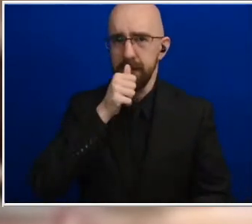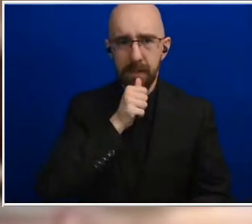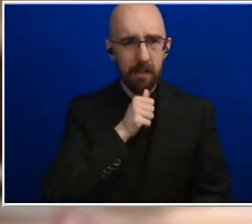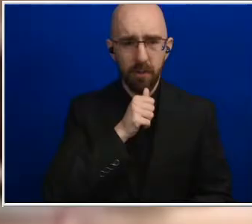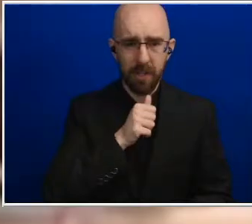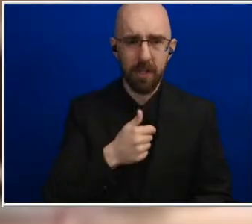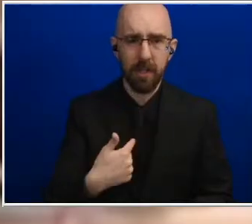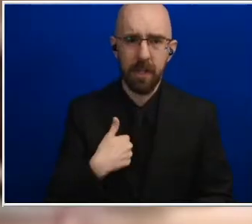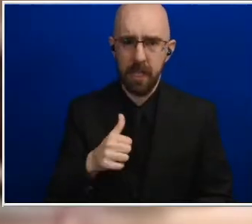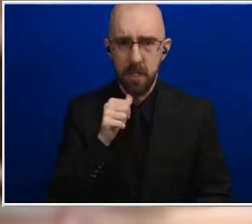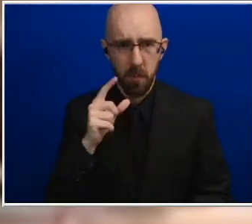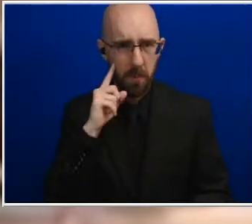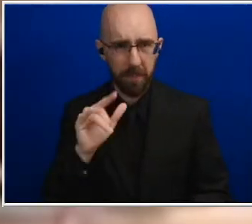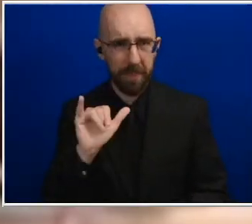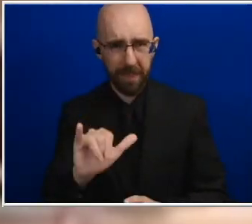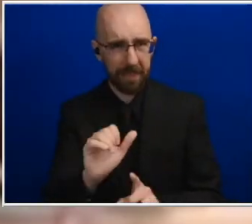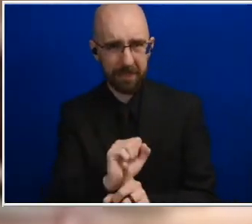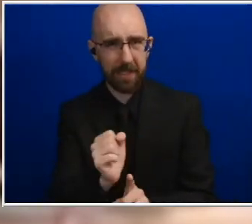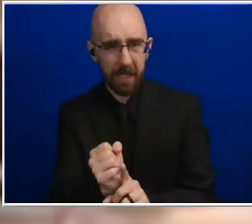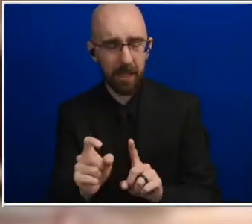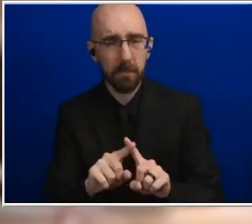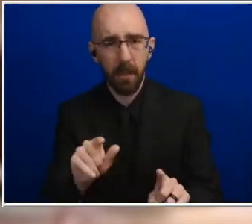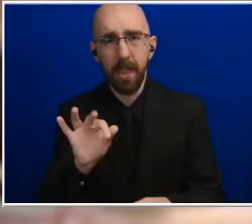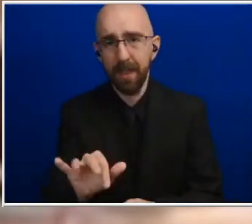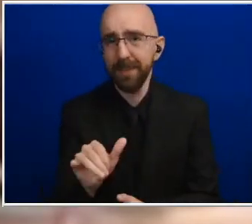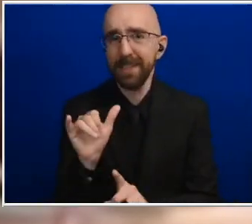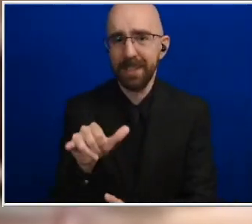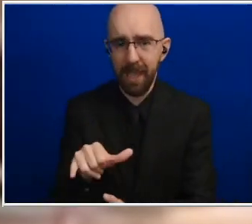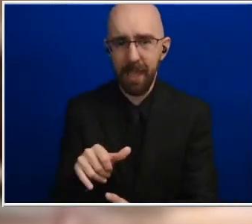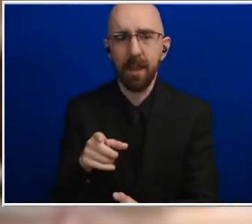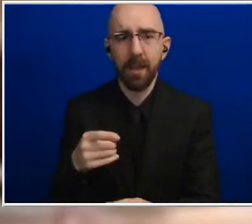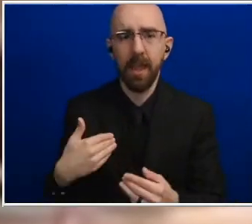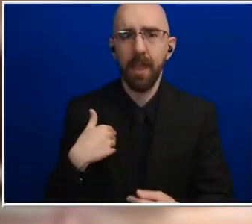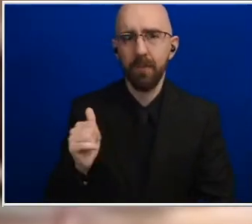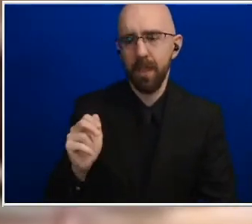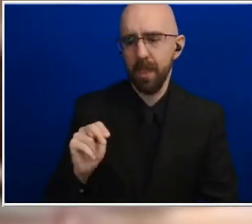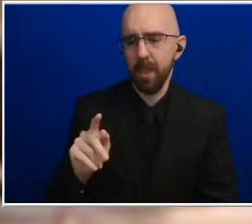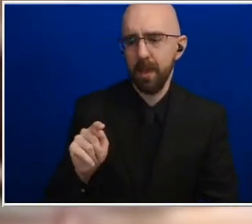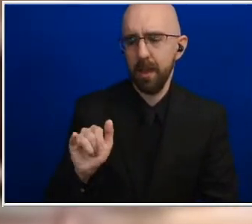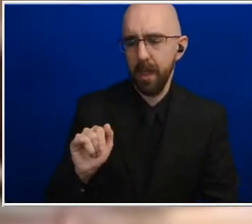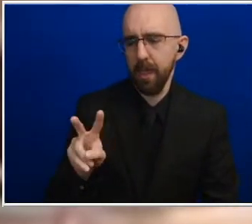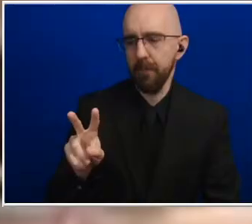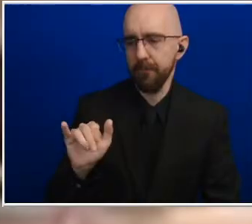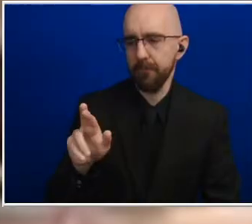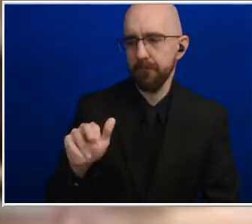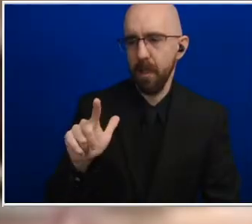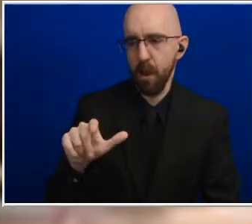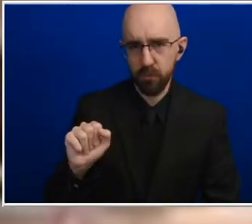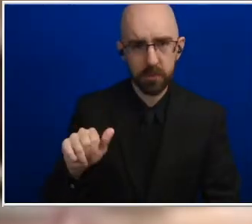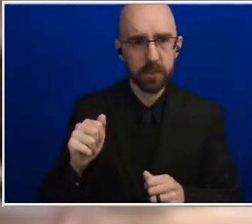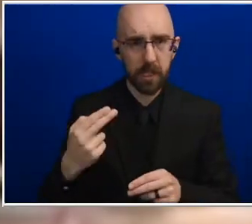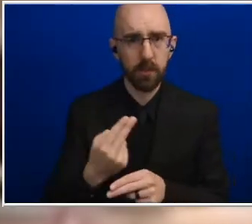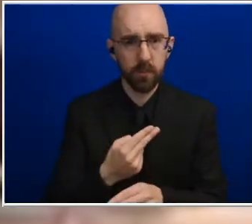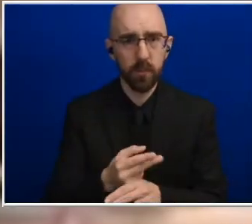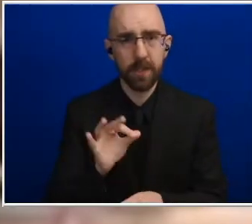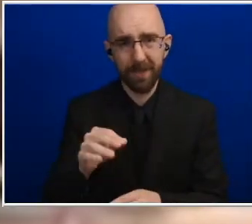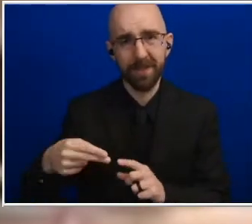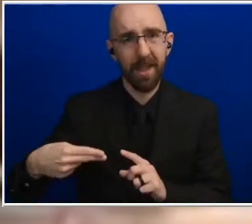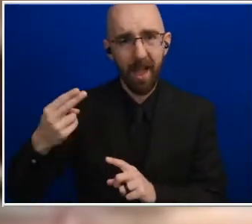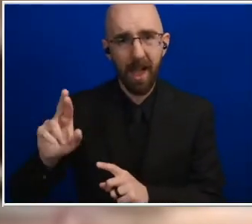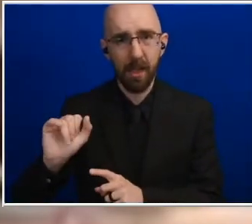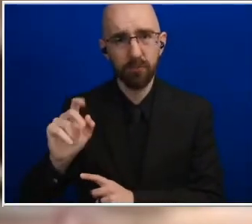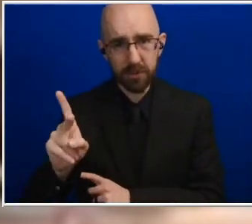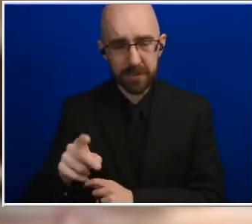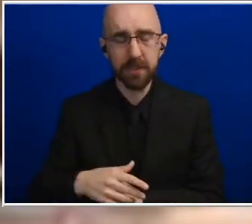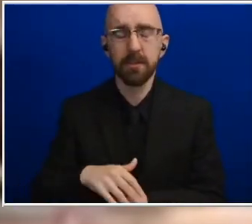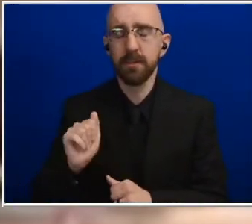don't think that's the case, but if it was, there are antivirals that we can use, particularly if she's high risk. We can give them